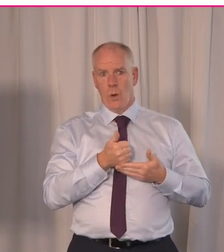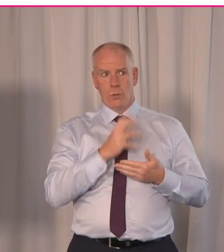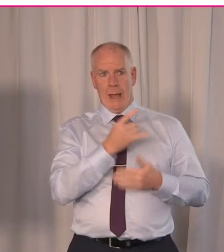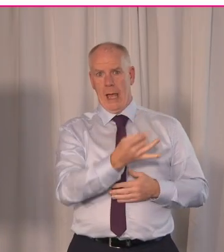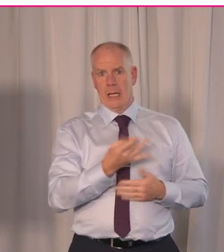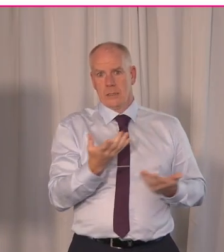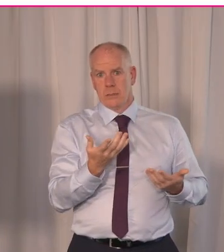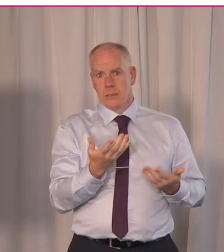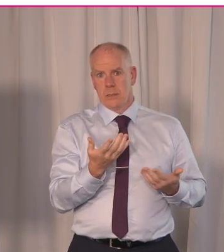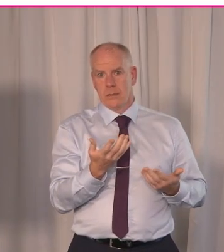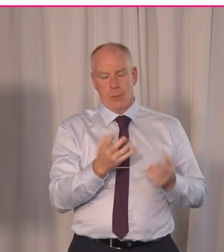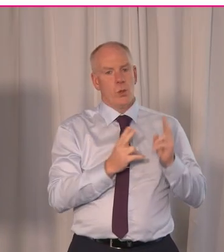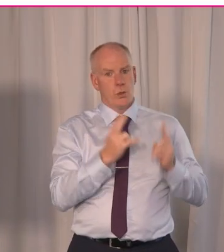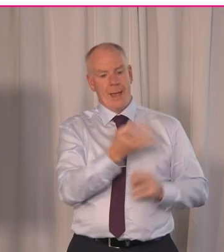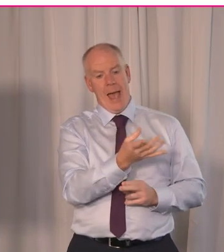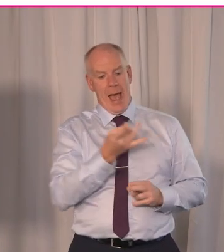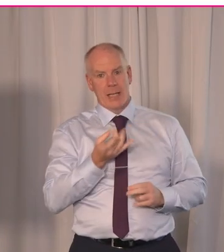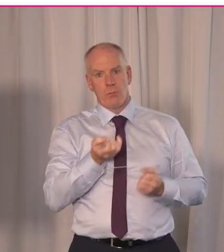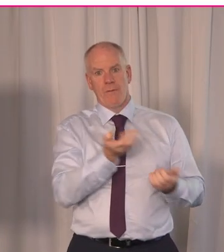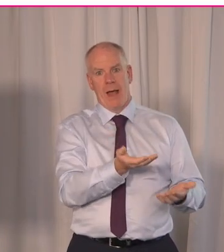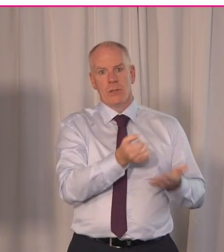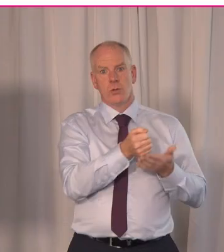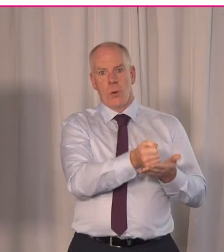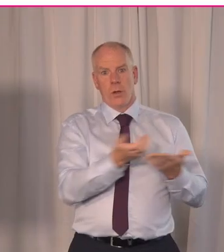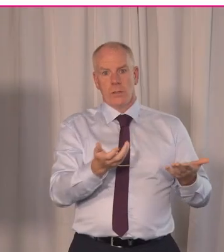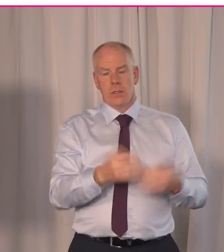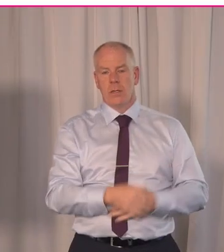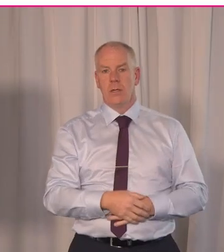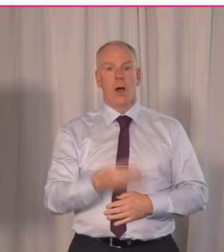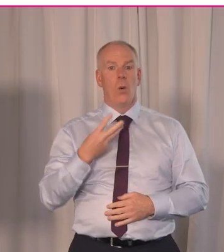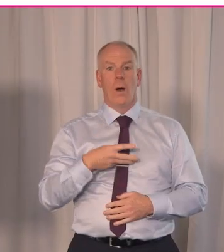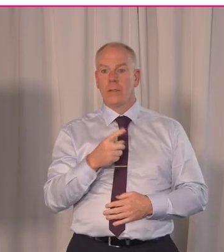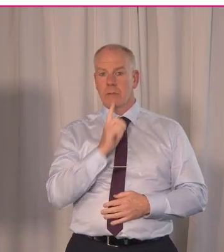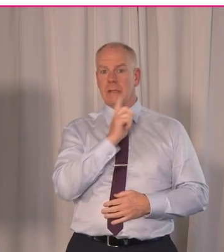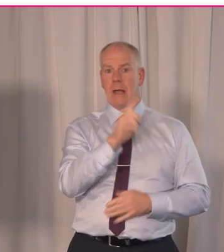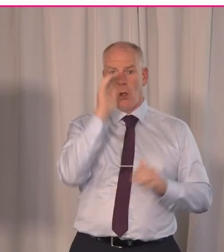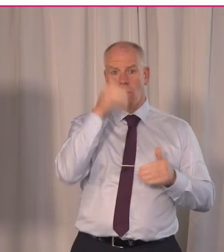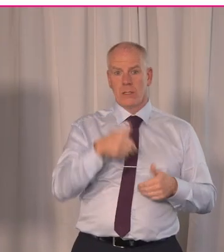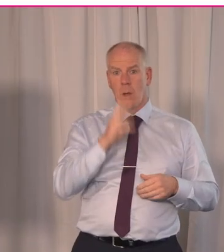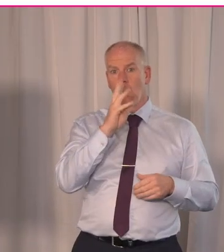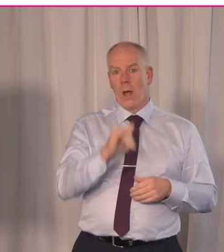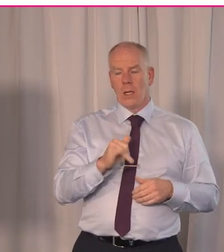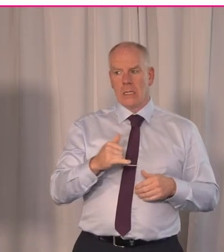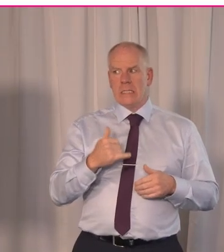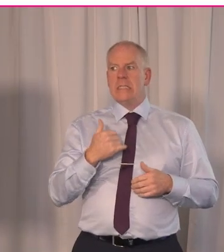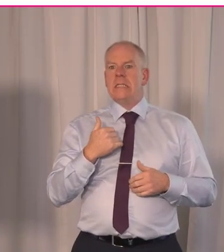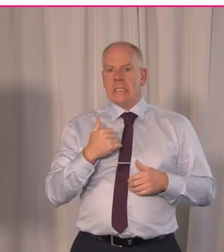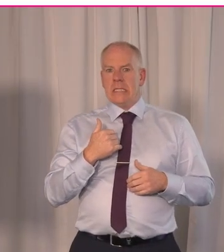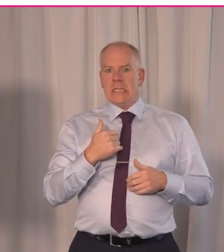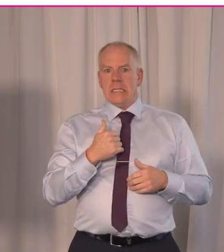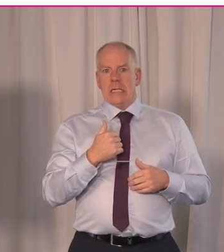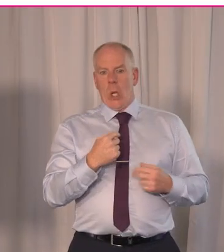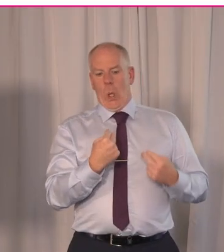in asking? But really, we should be asking. And women don't share they're autistic because they worry about having their